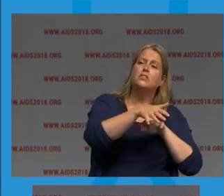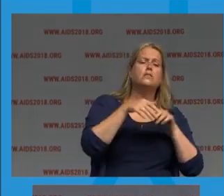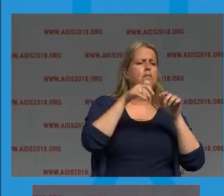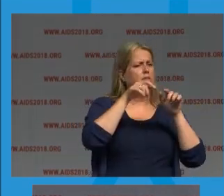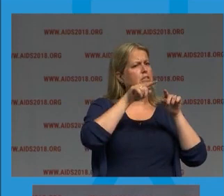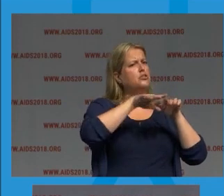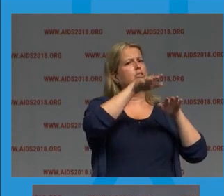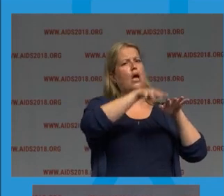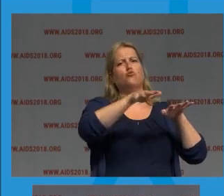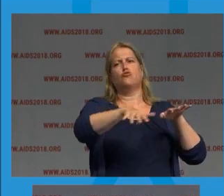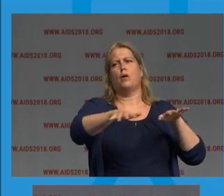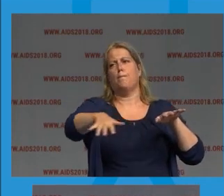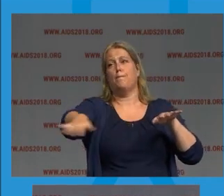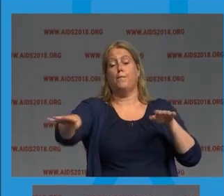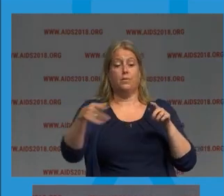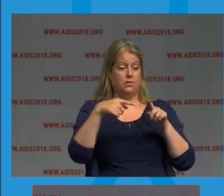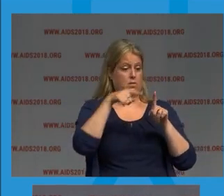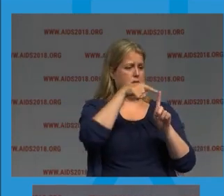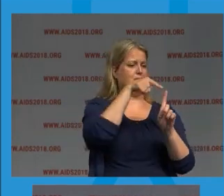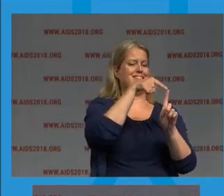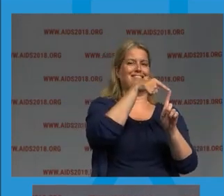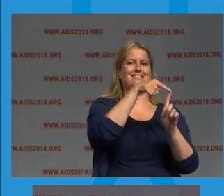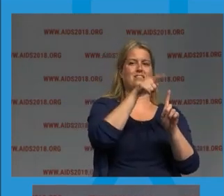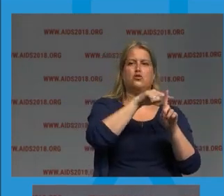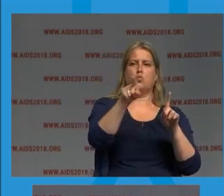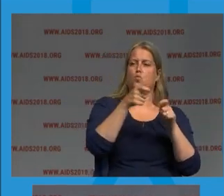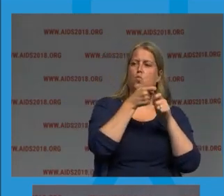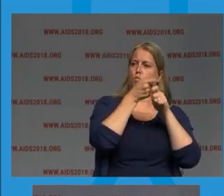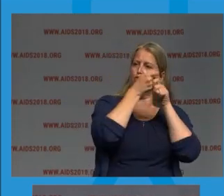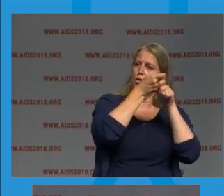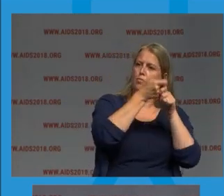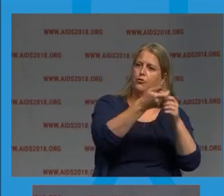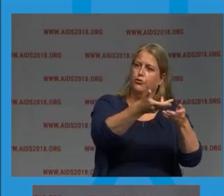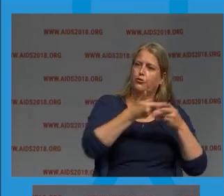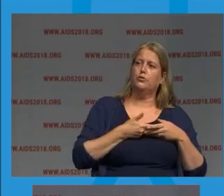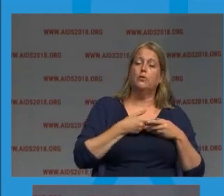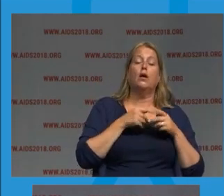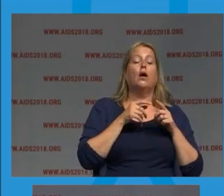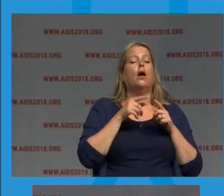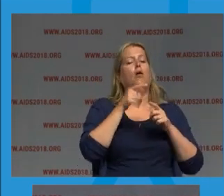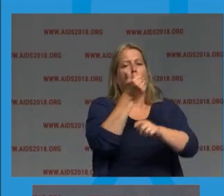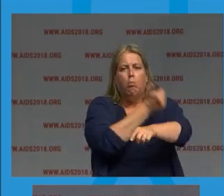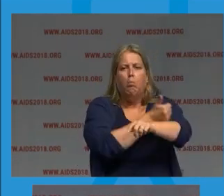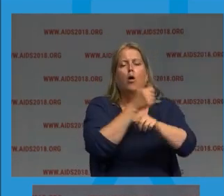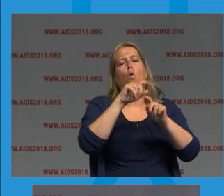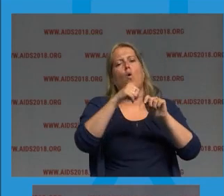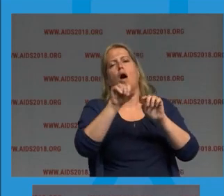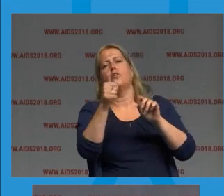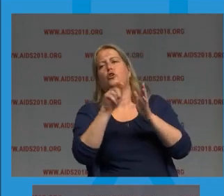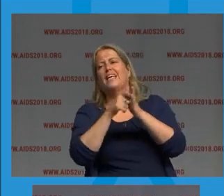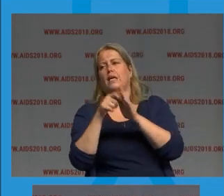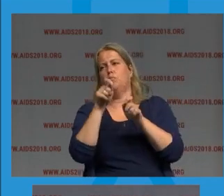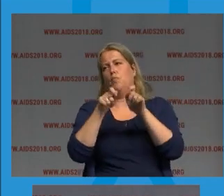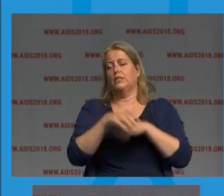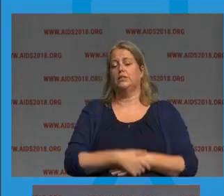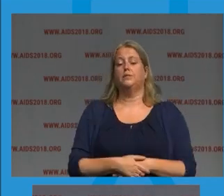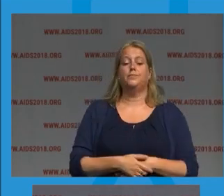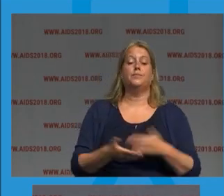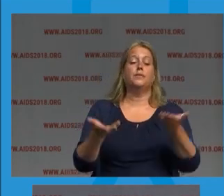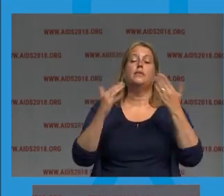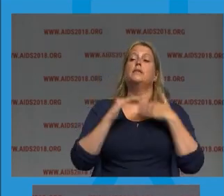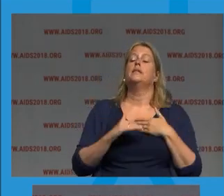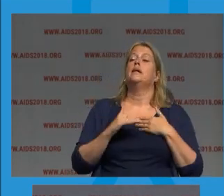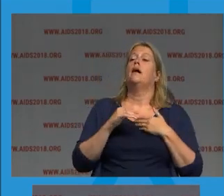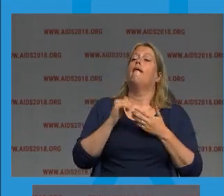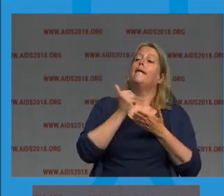infections from the unmet prevention and treatment needs among people who inject drugs and other key populations. In terms of gay men and other men who have